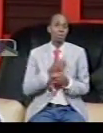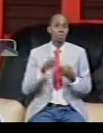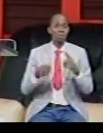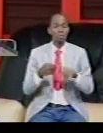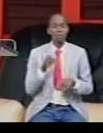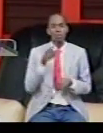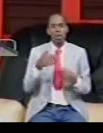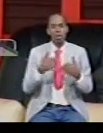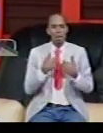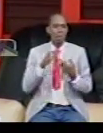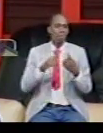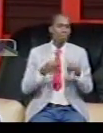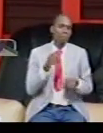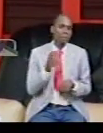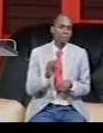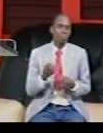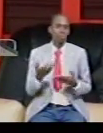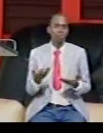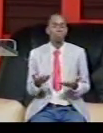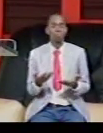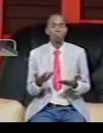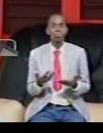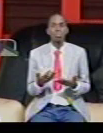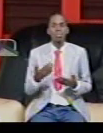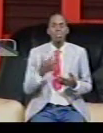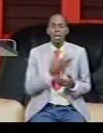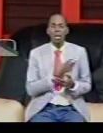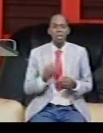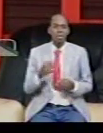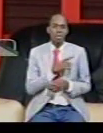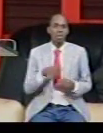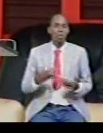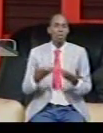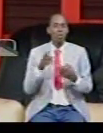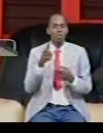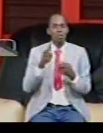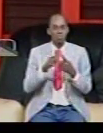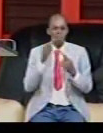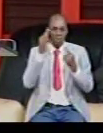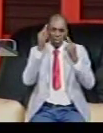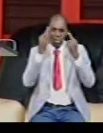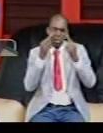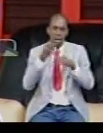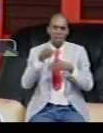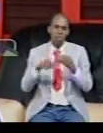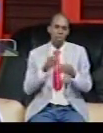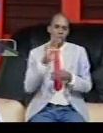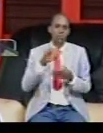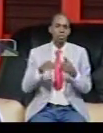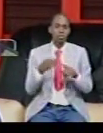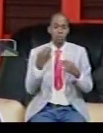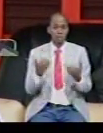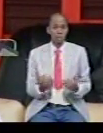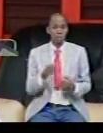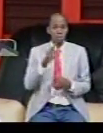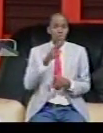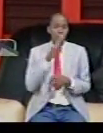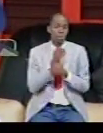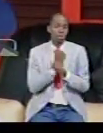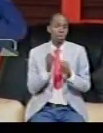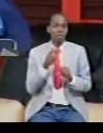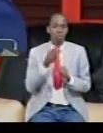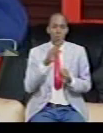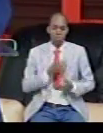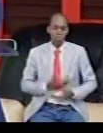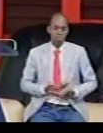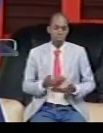companions, you have friends, and the Lord wants you to think about them. Now you are saved. Now you are born again. Now